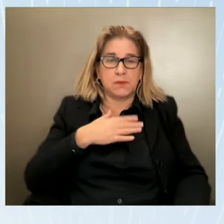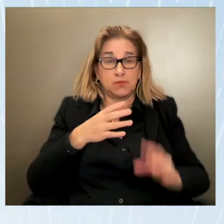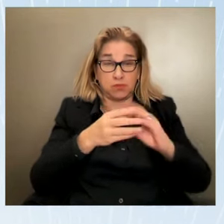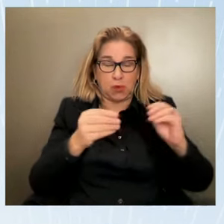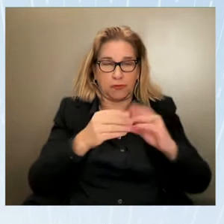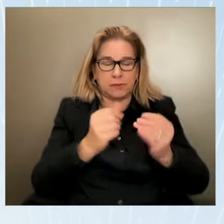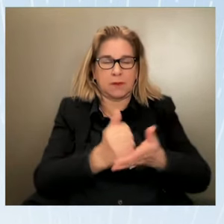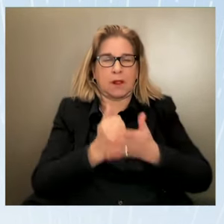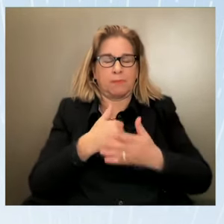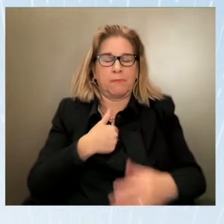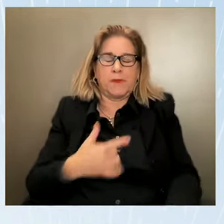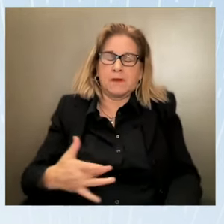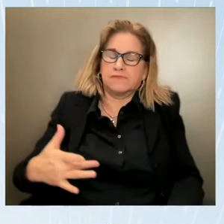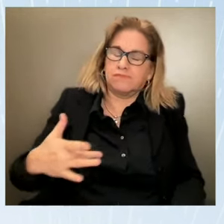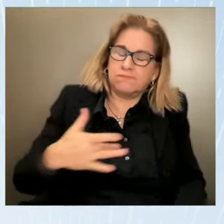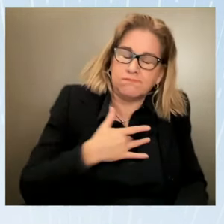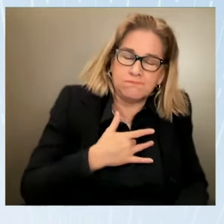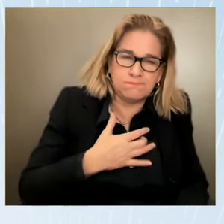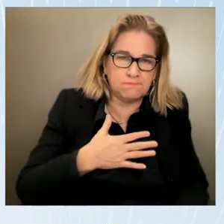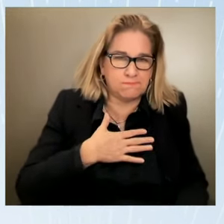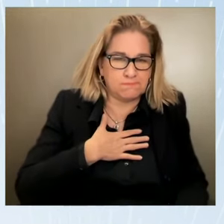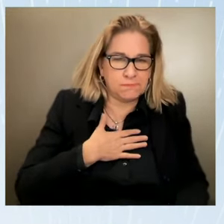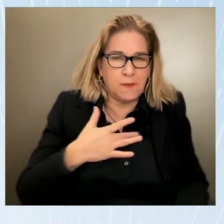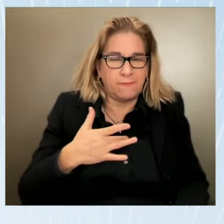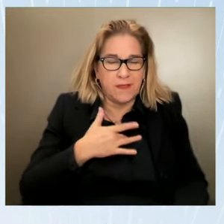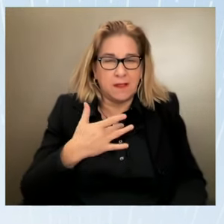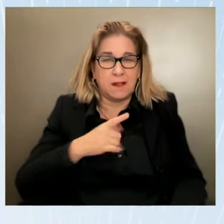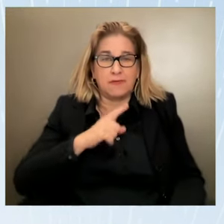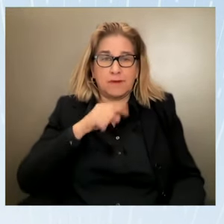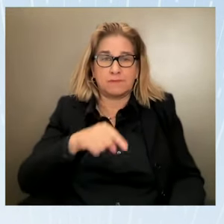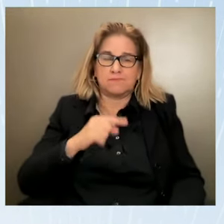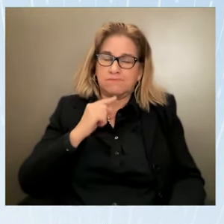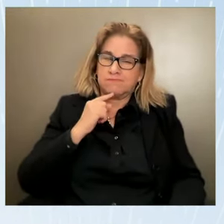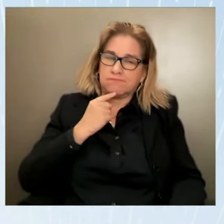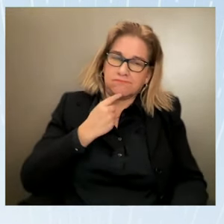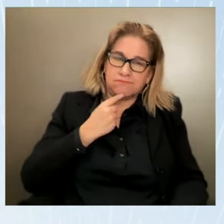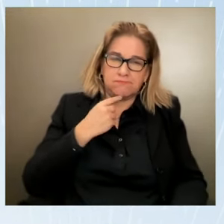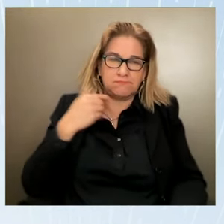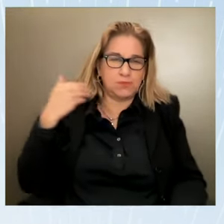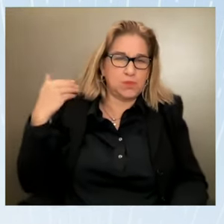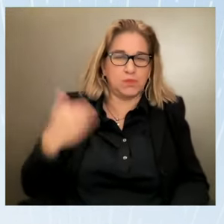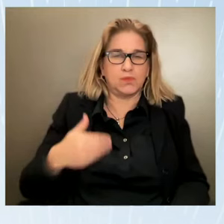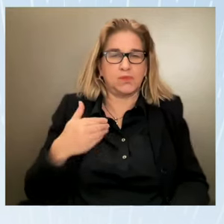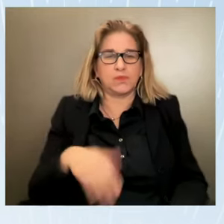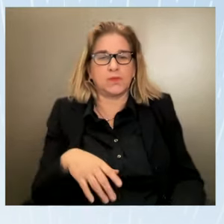initiative. Can we go now to the Interior and the Deputy Secretary, Tommy Boudreau?